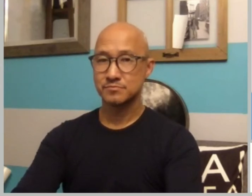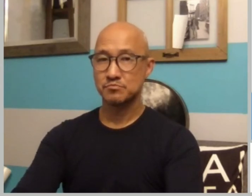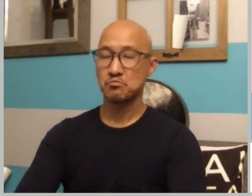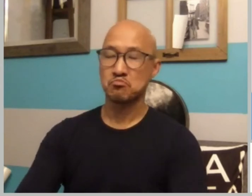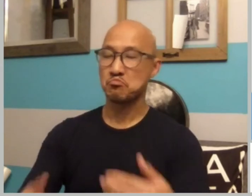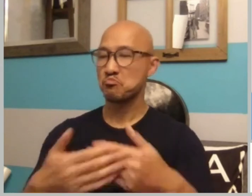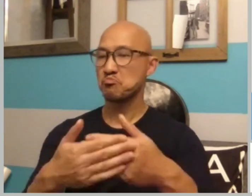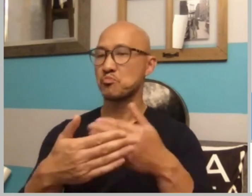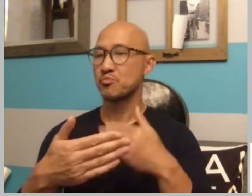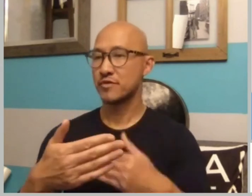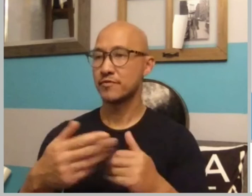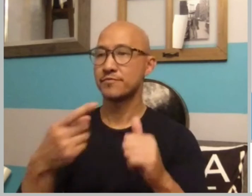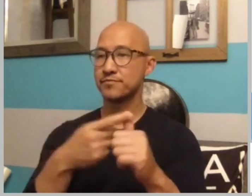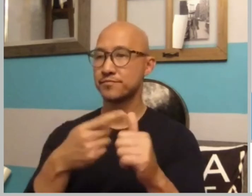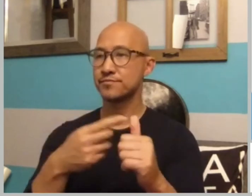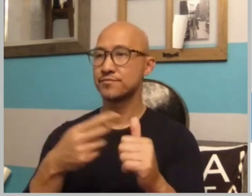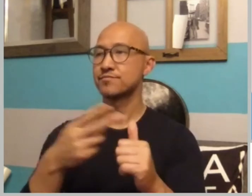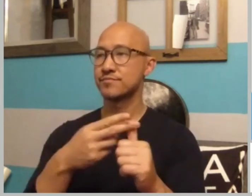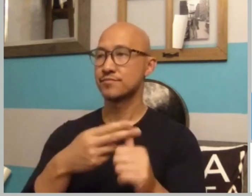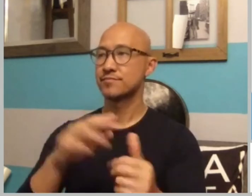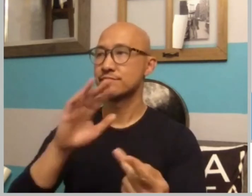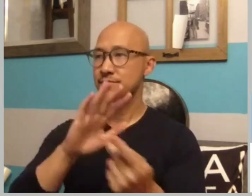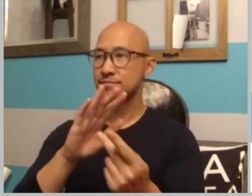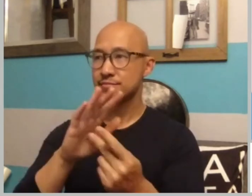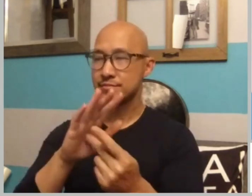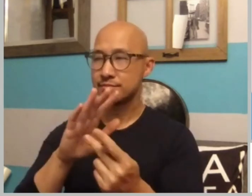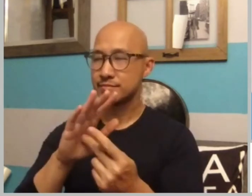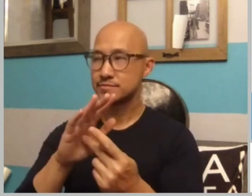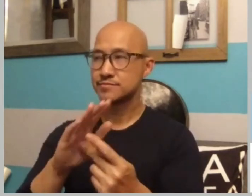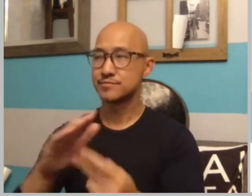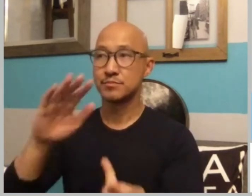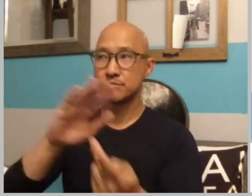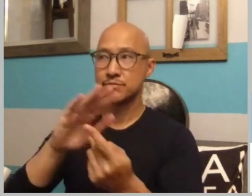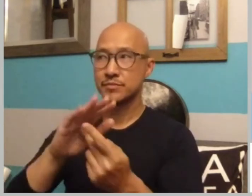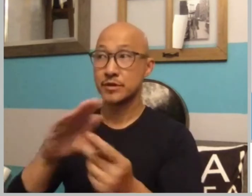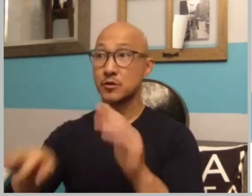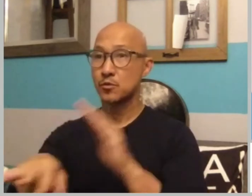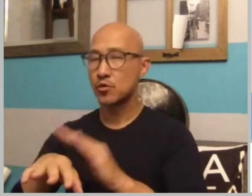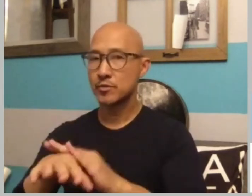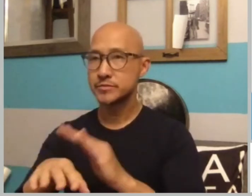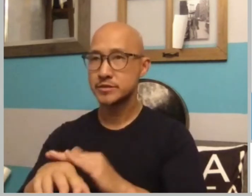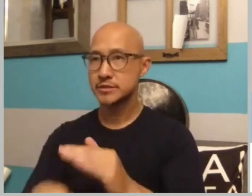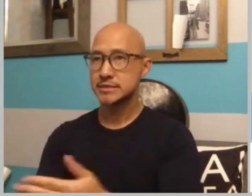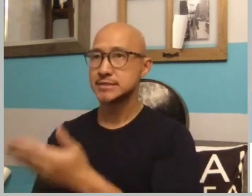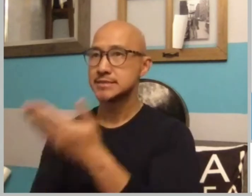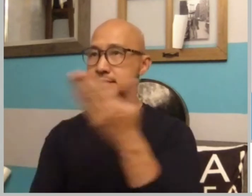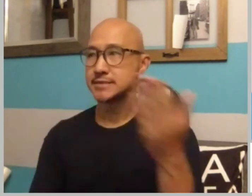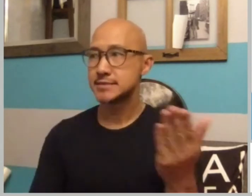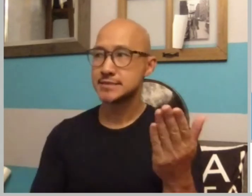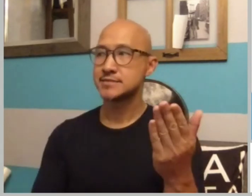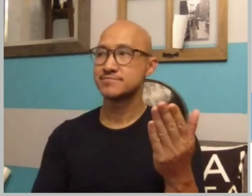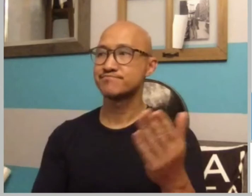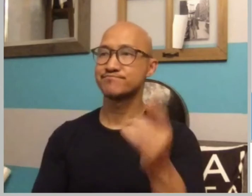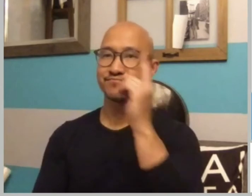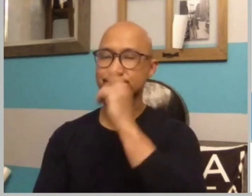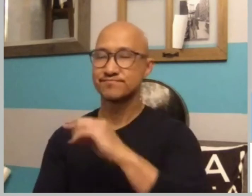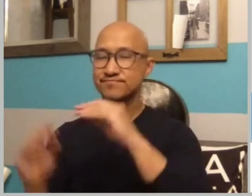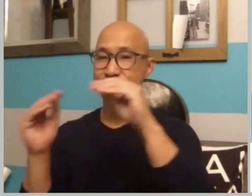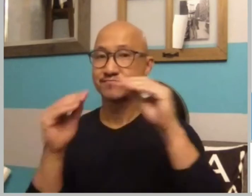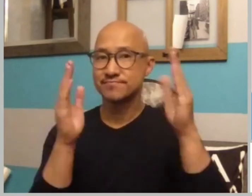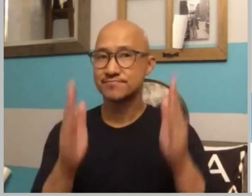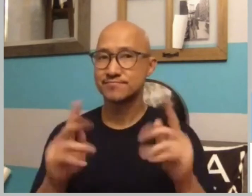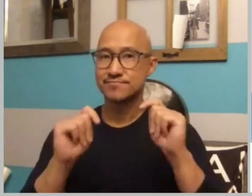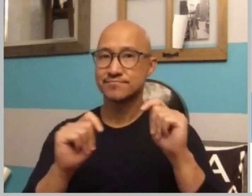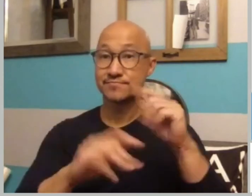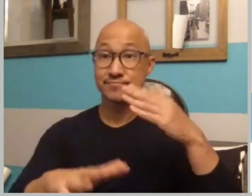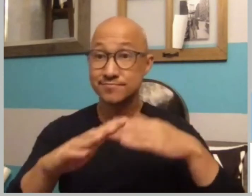know that they are now in your midst. And in Jude, verse 1, verse 12, he says, these are the hidden reefs at your love feast,